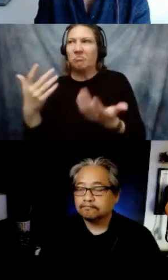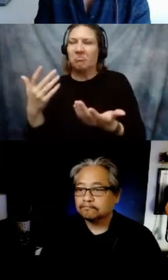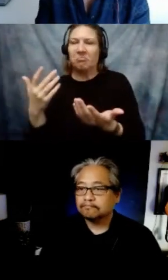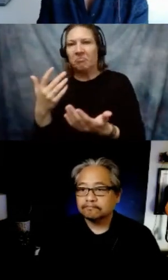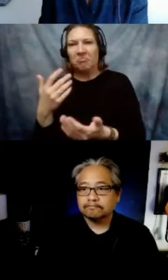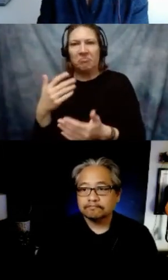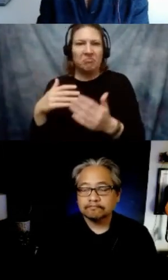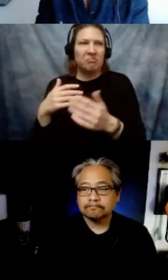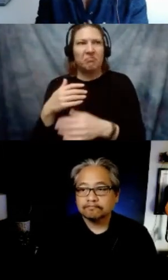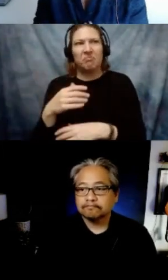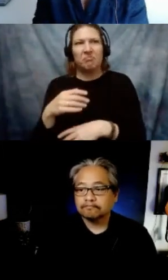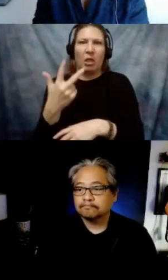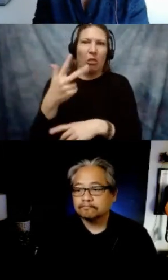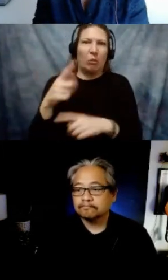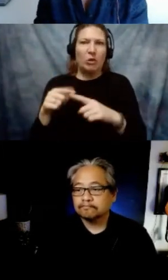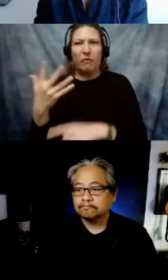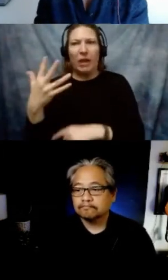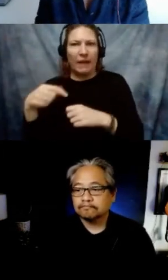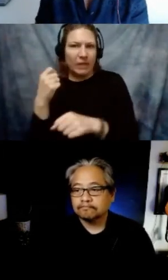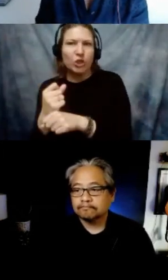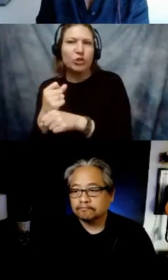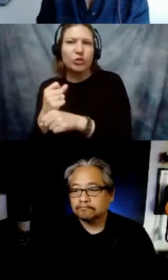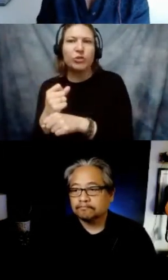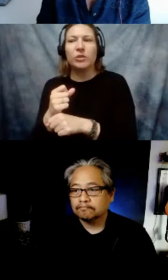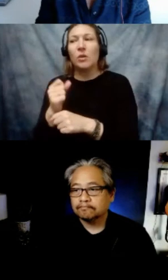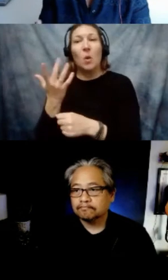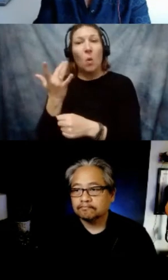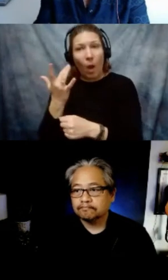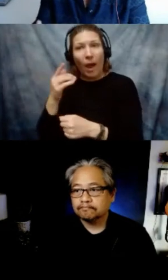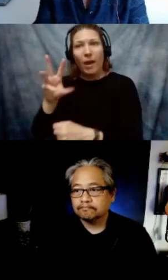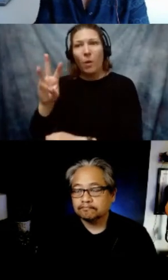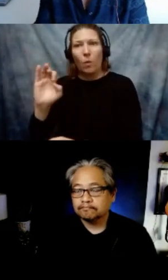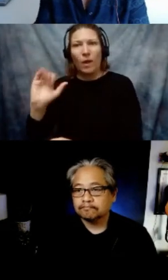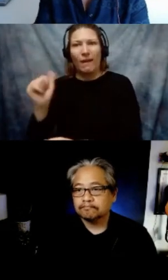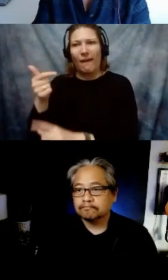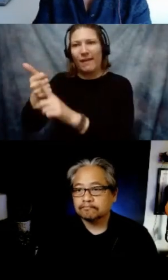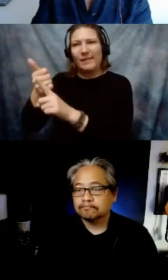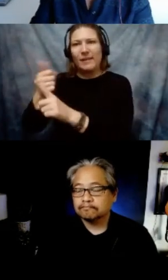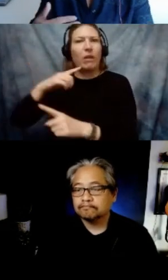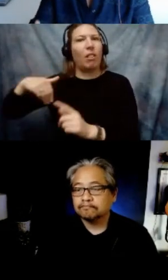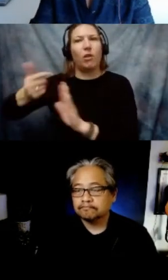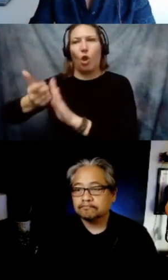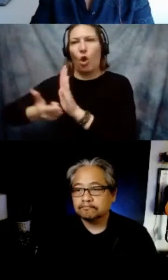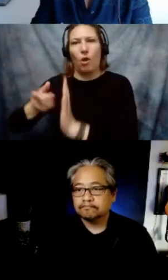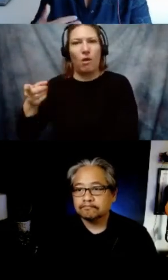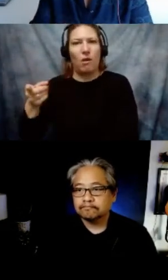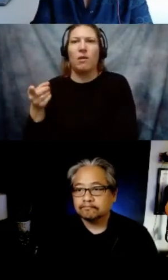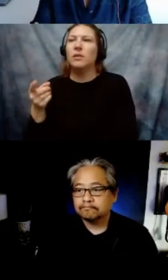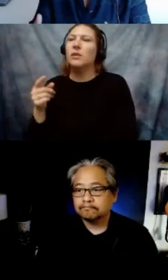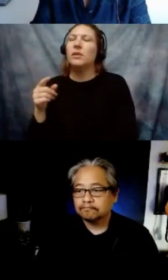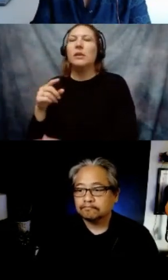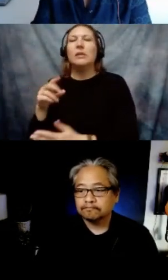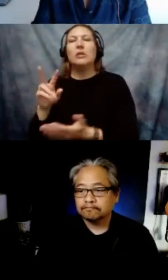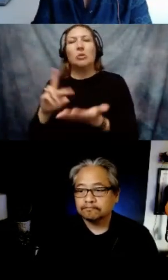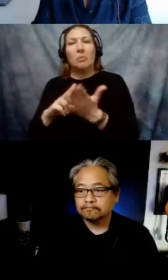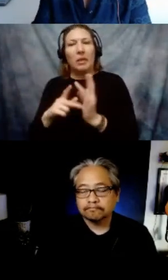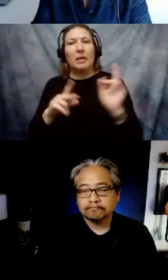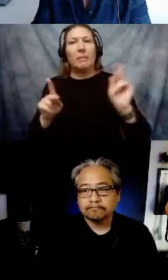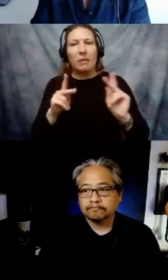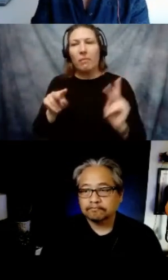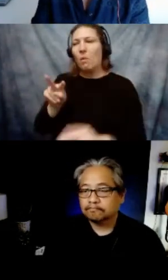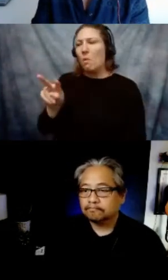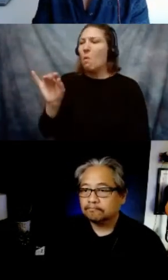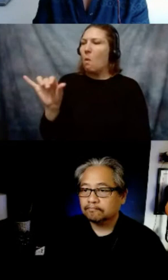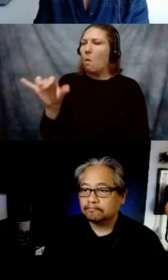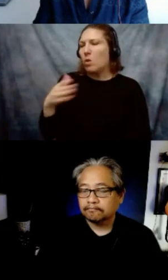makes sense that we're at the moment we're looking at WCAG 2.1 because that's in the majority of the legislation that we need to meet. So